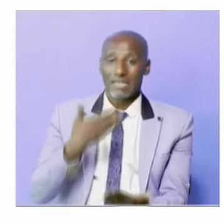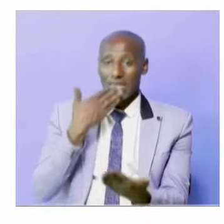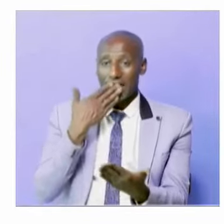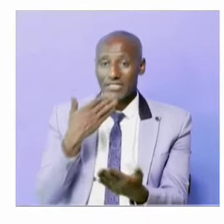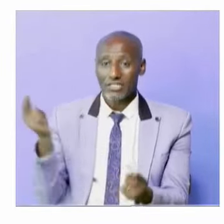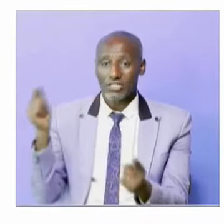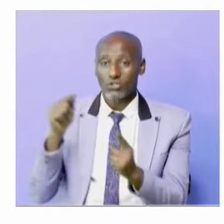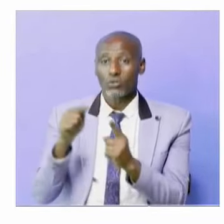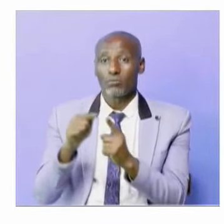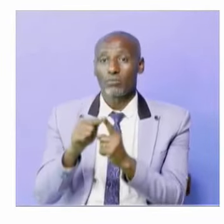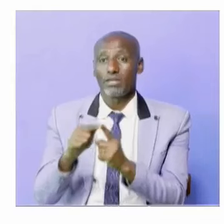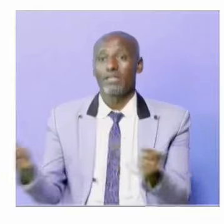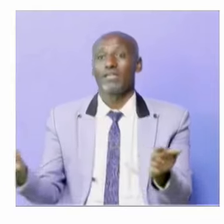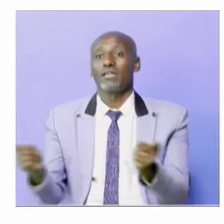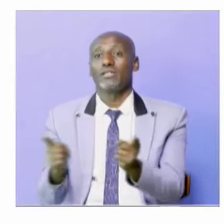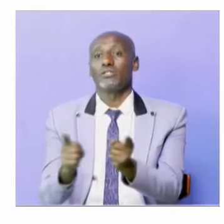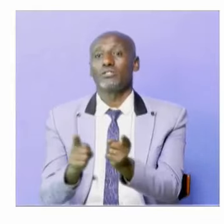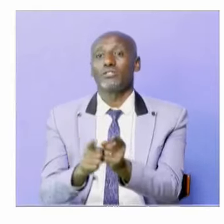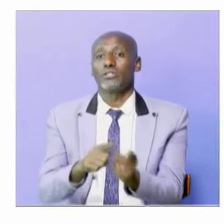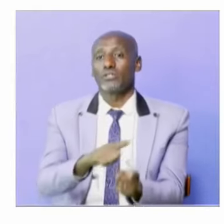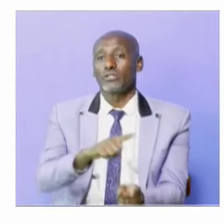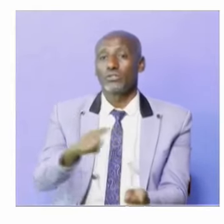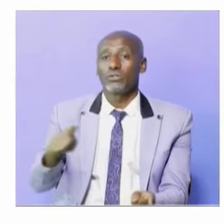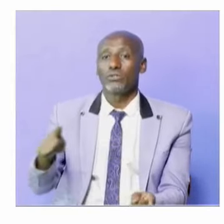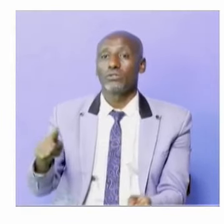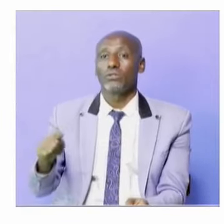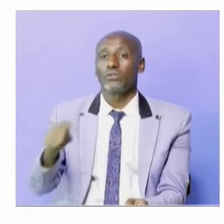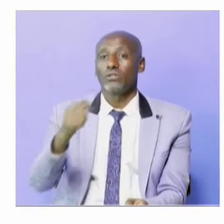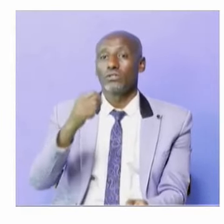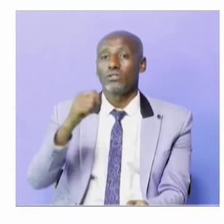You have to say what? Nice to meet you too.